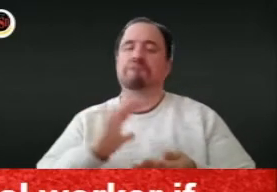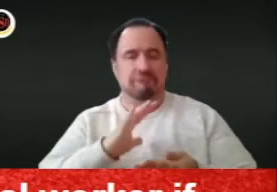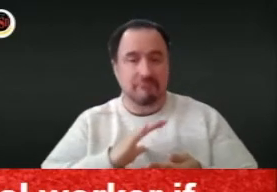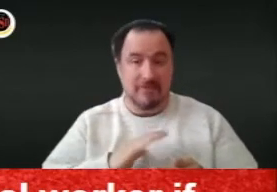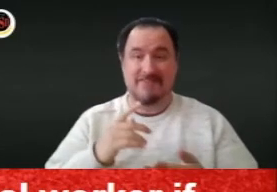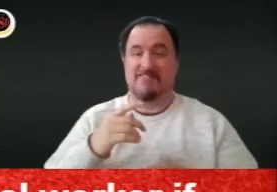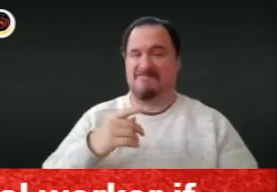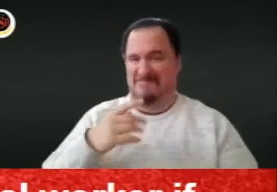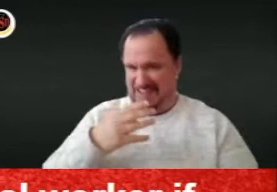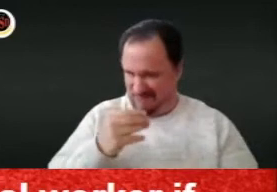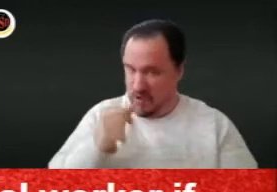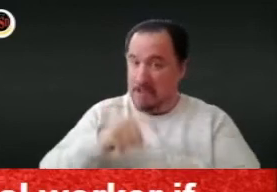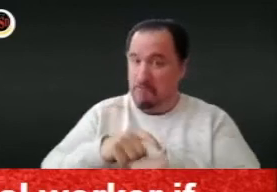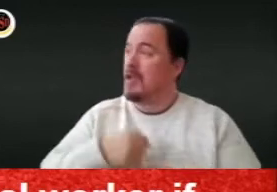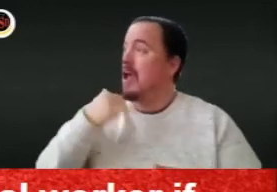will